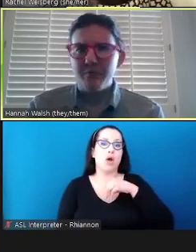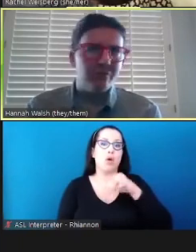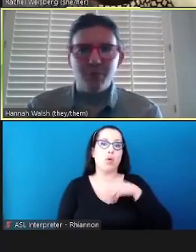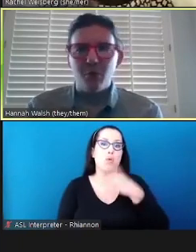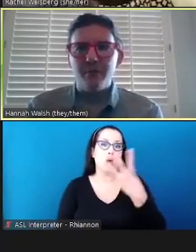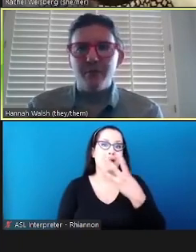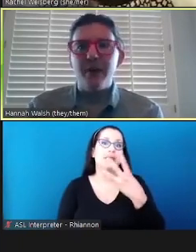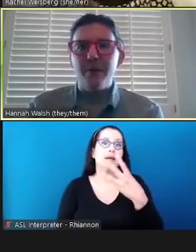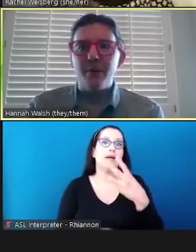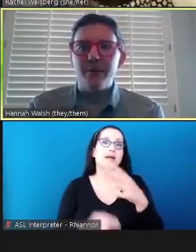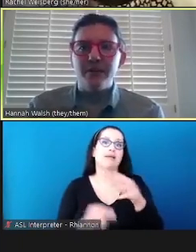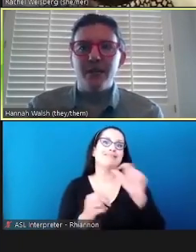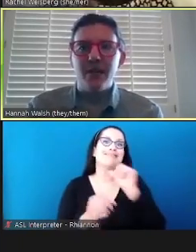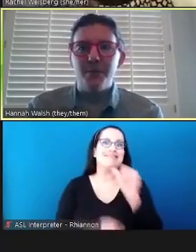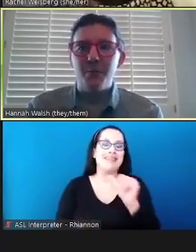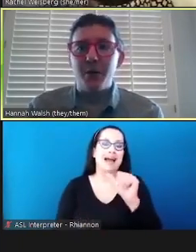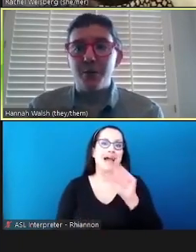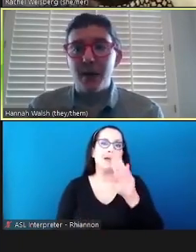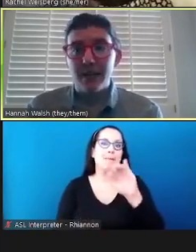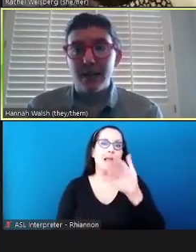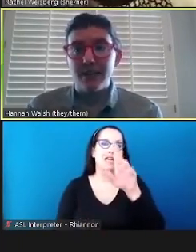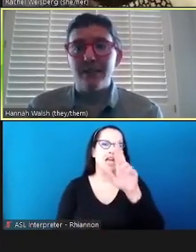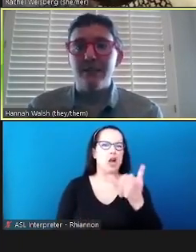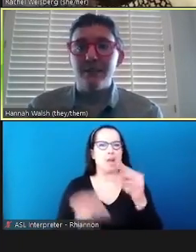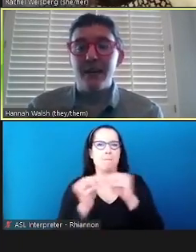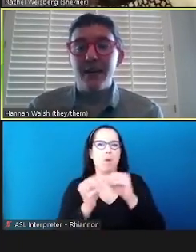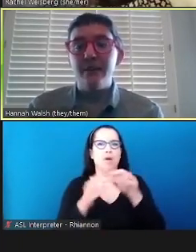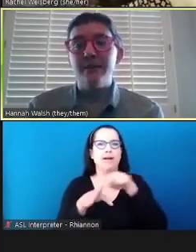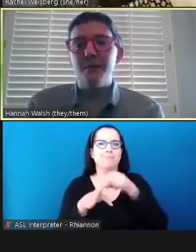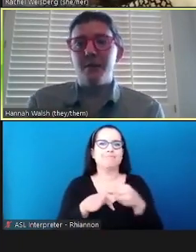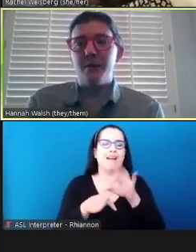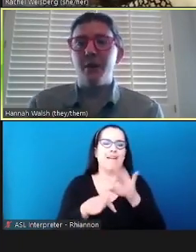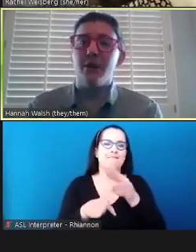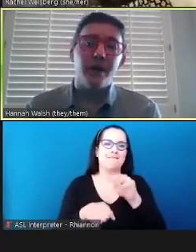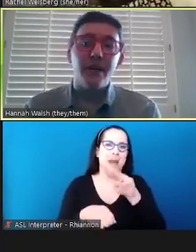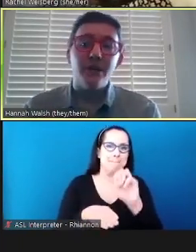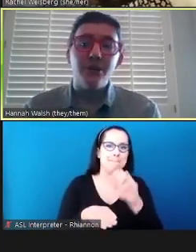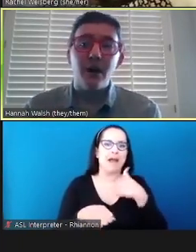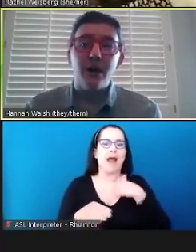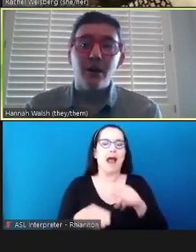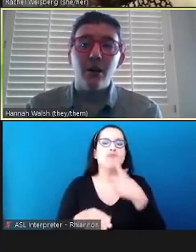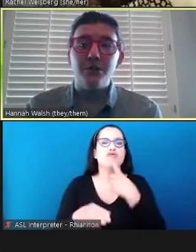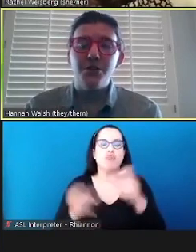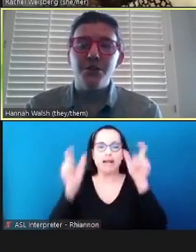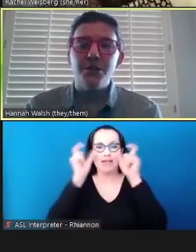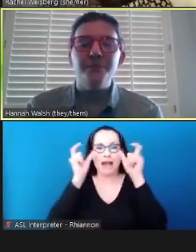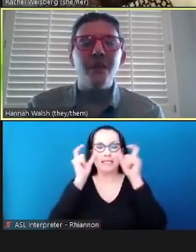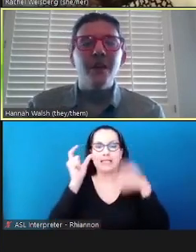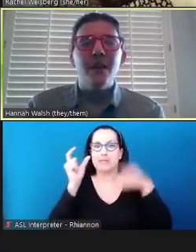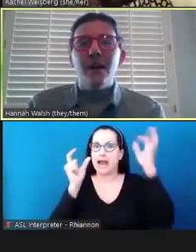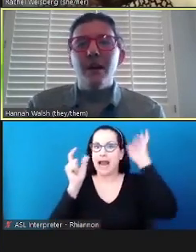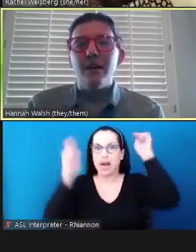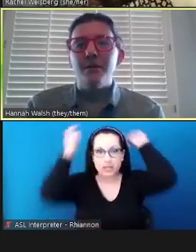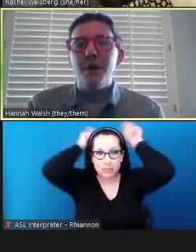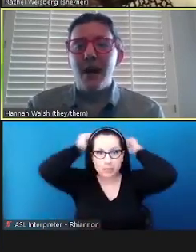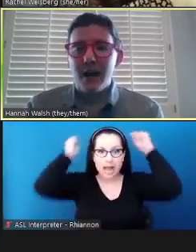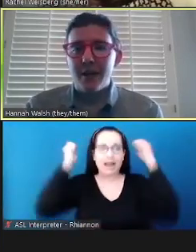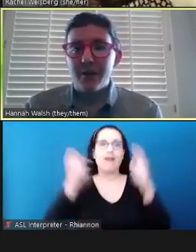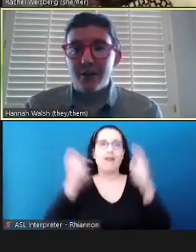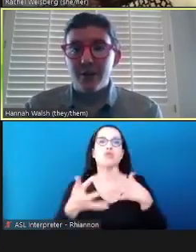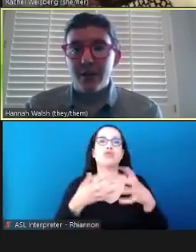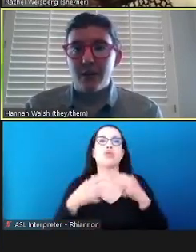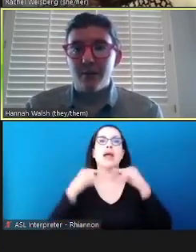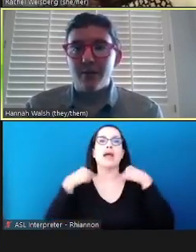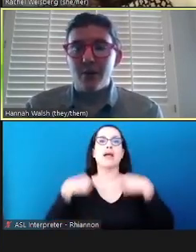but more femme person. I'm wearing red glasses, my hair is up, and I'm wearing a gray collared shirt. I